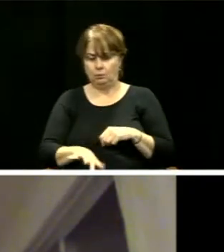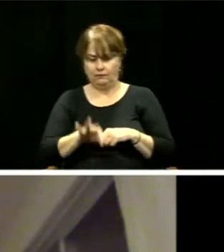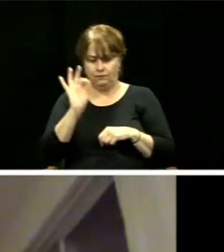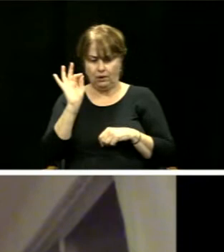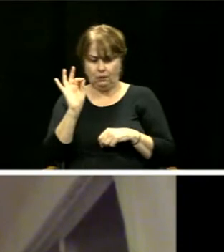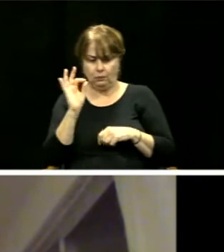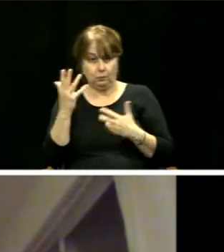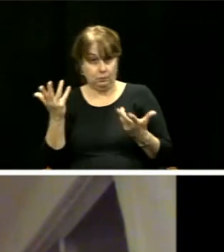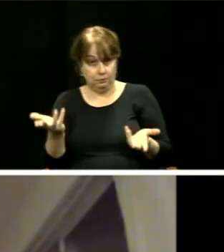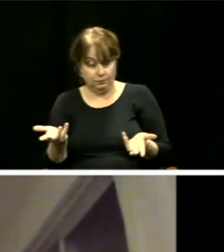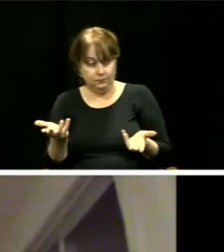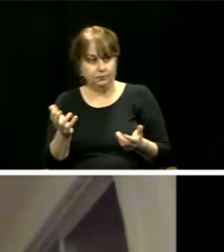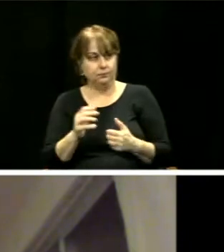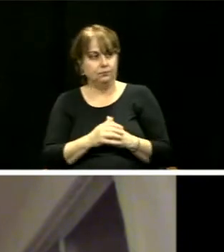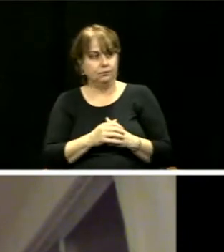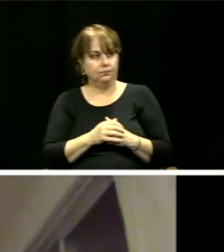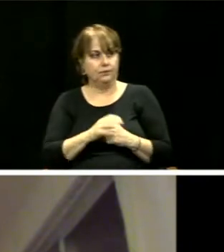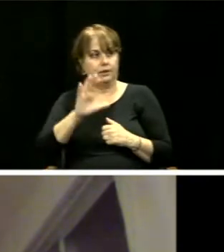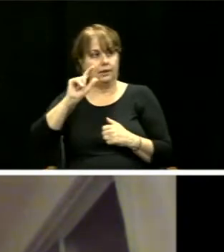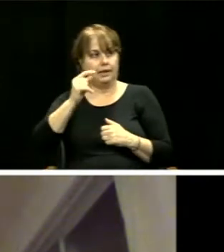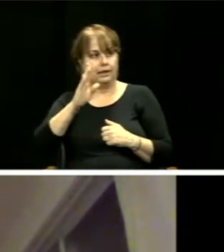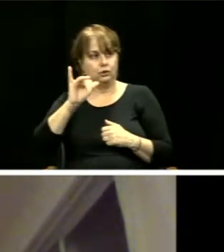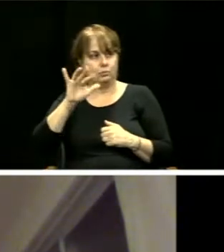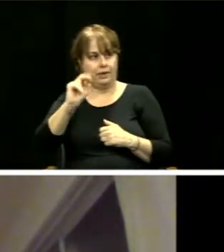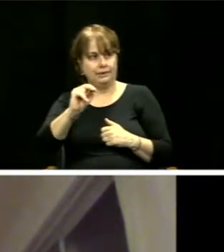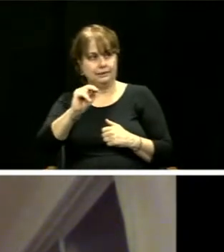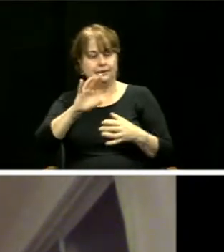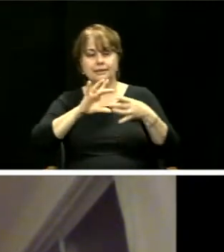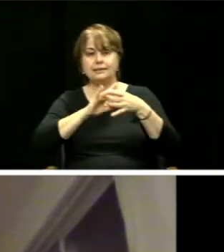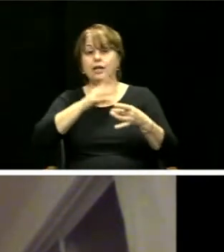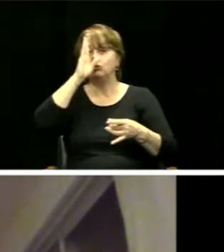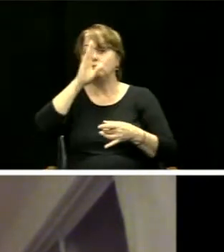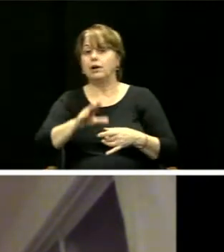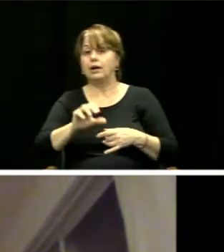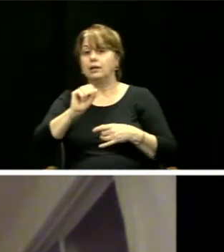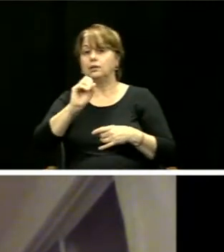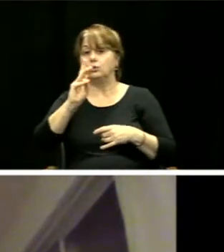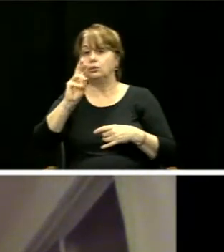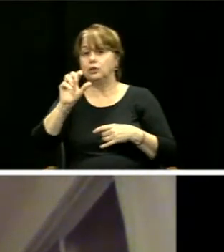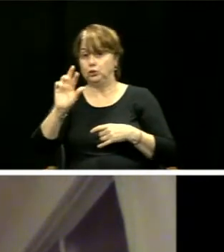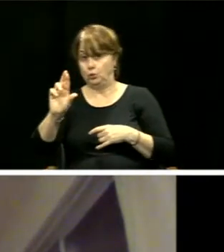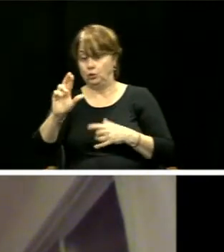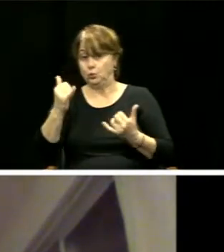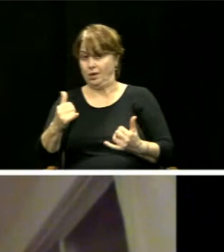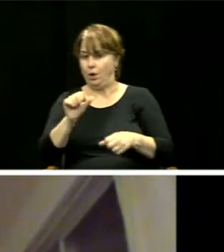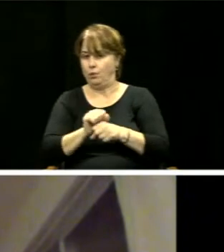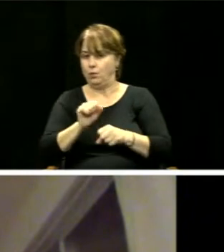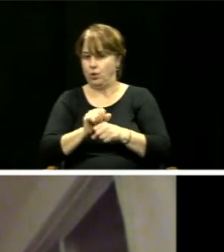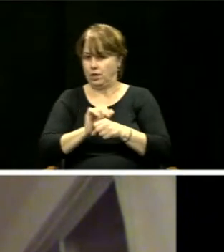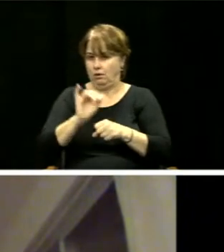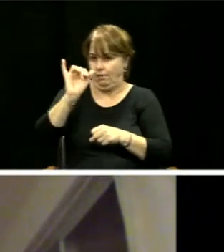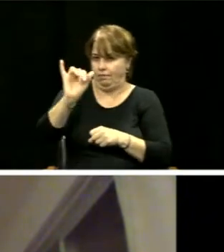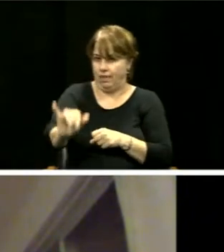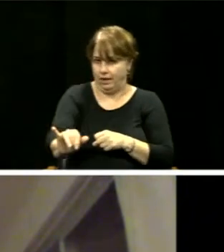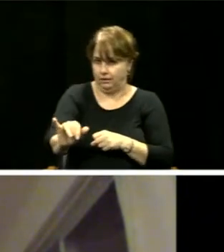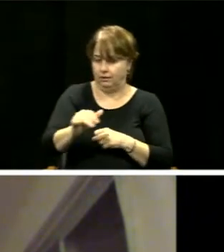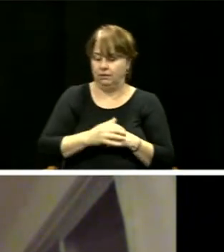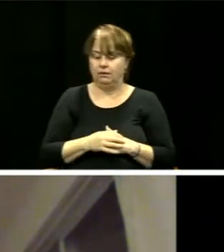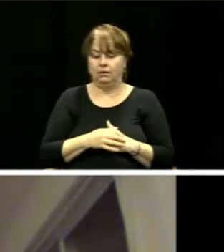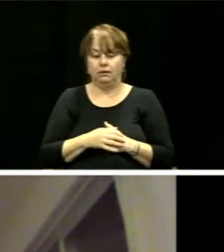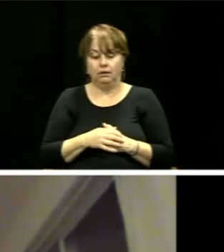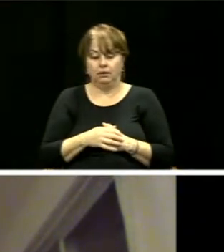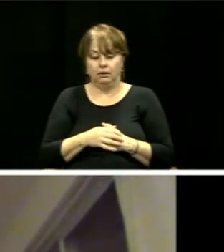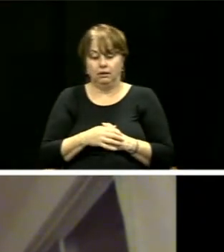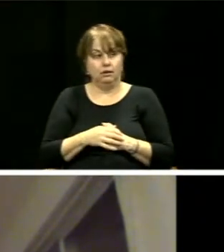was catch basins that were tied directly to the sewer. We're working through that right now. We have not turned over